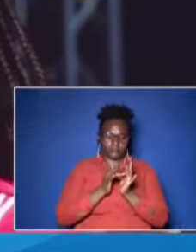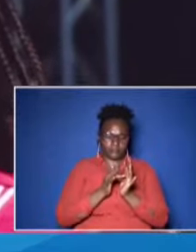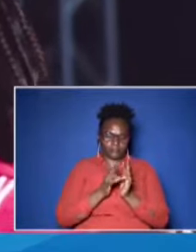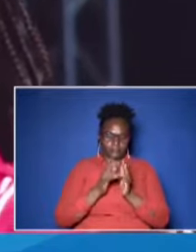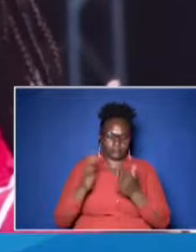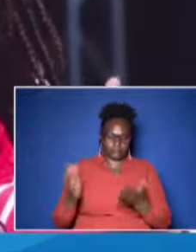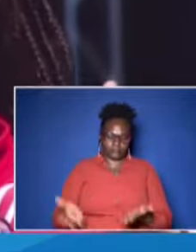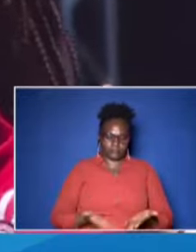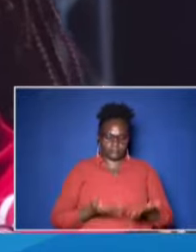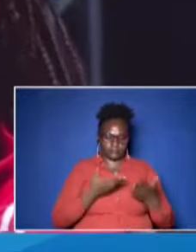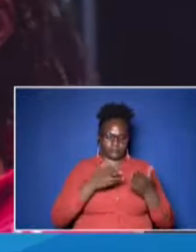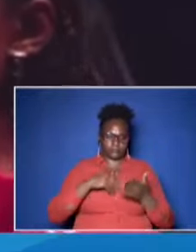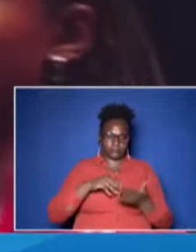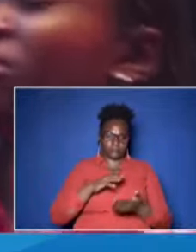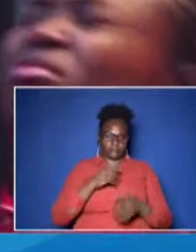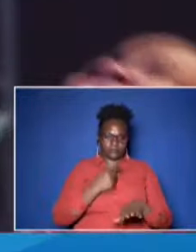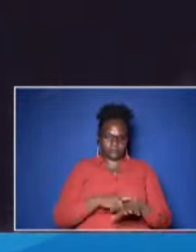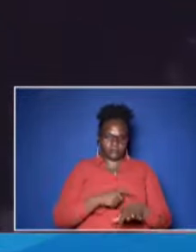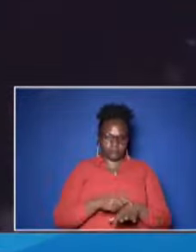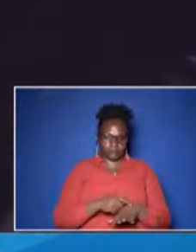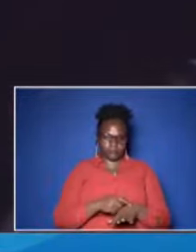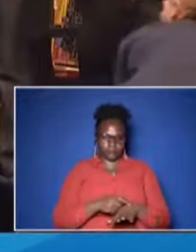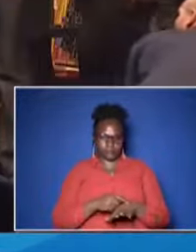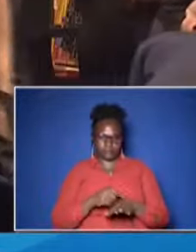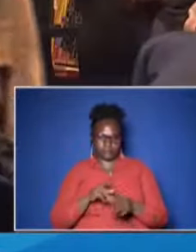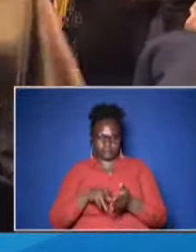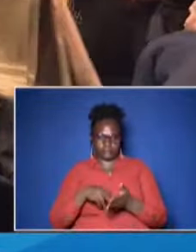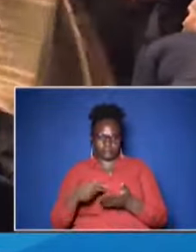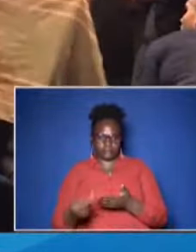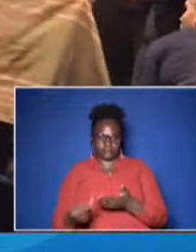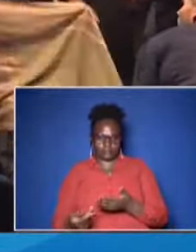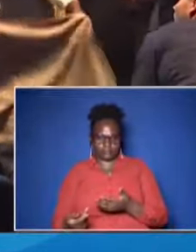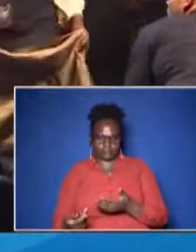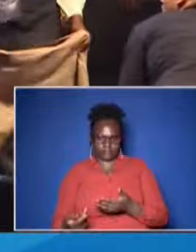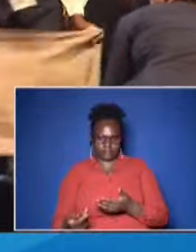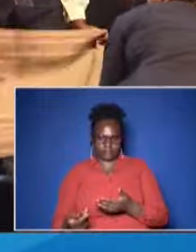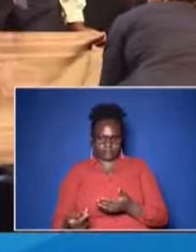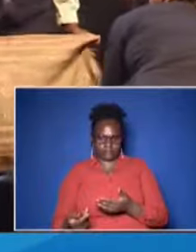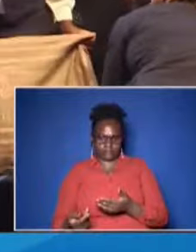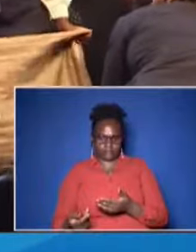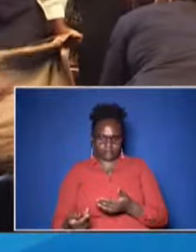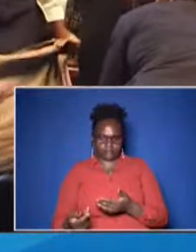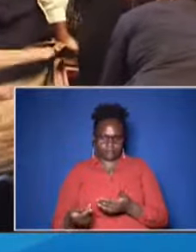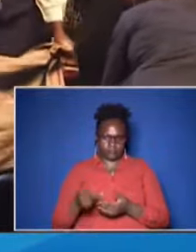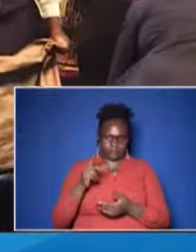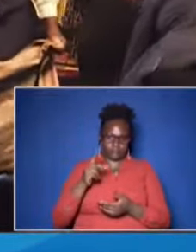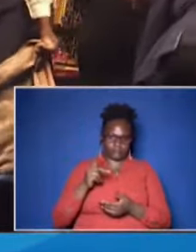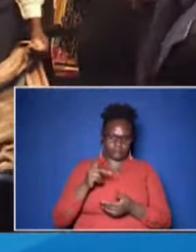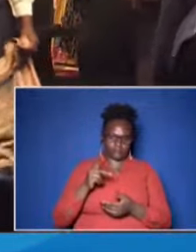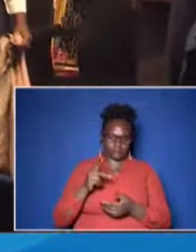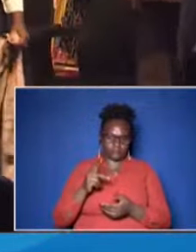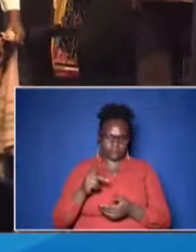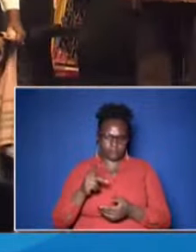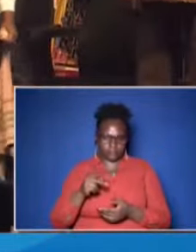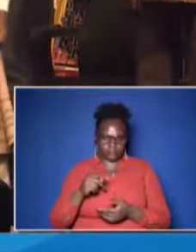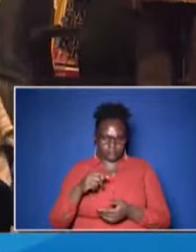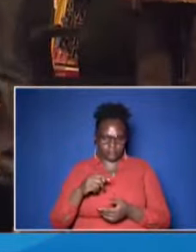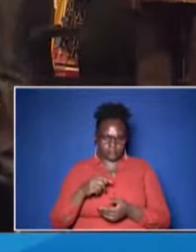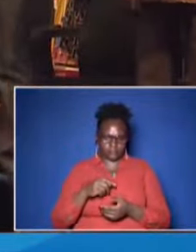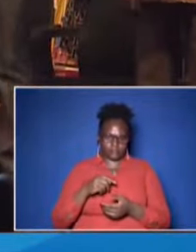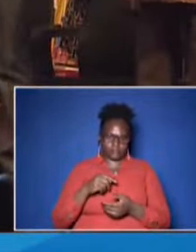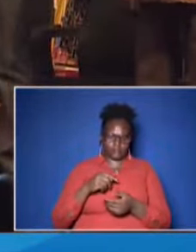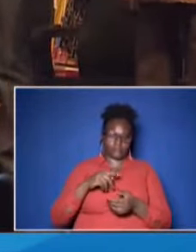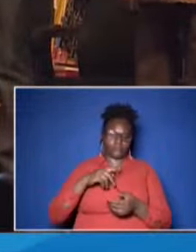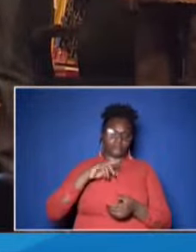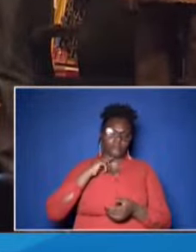you lift us up each time we fall you're the sweetest